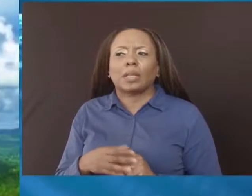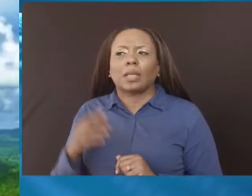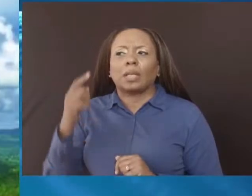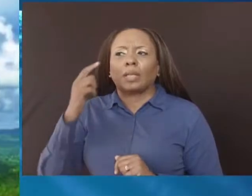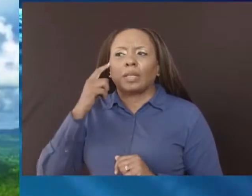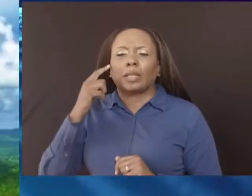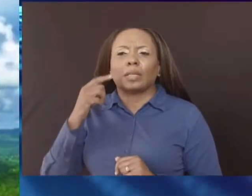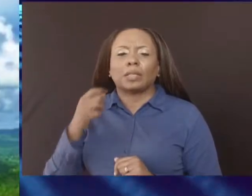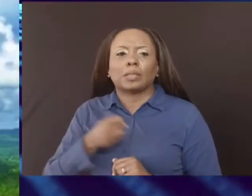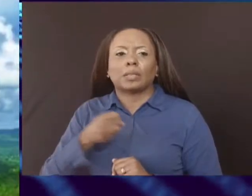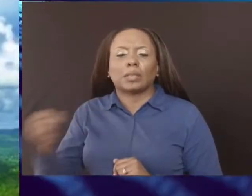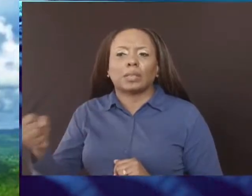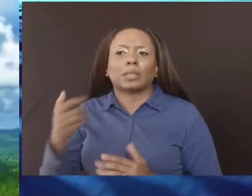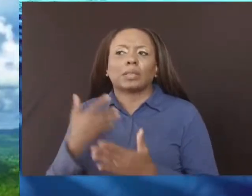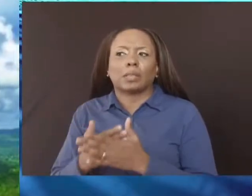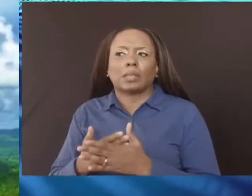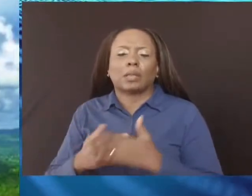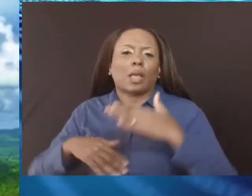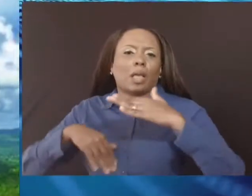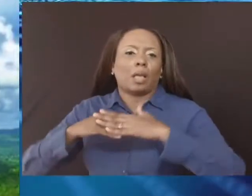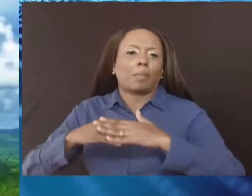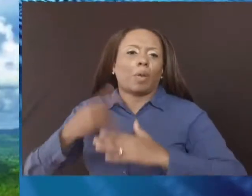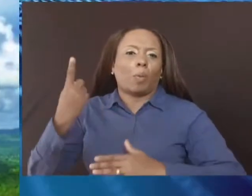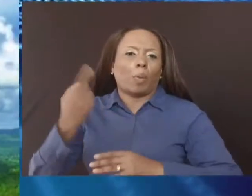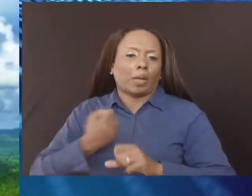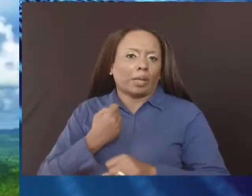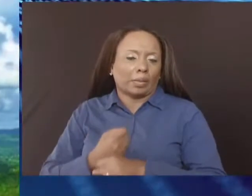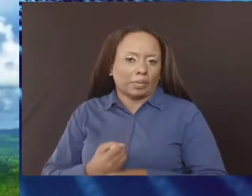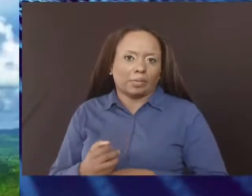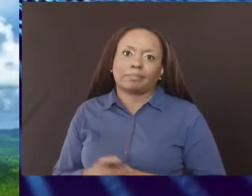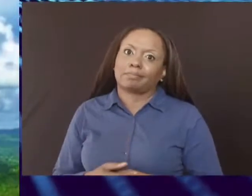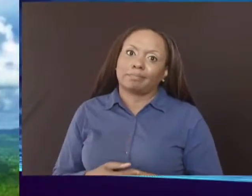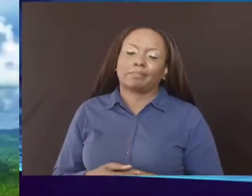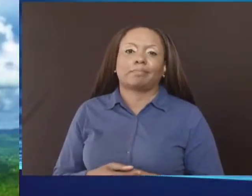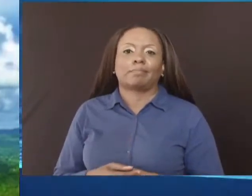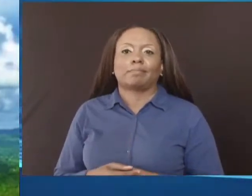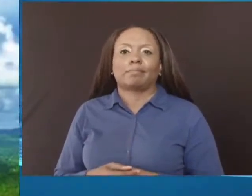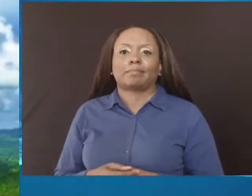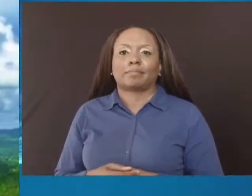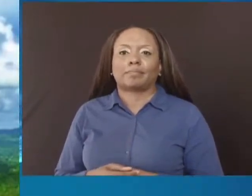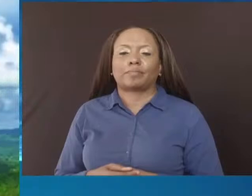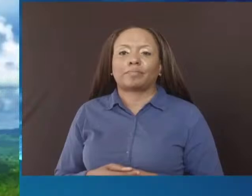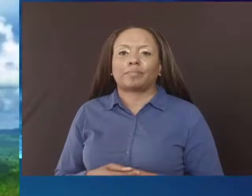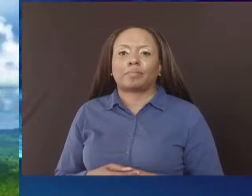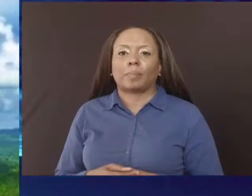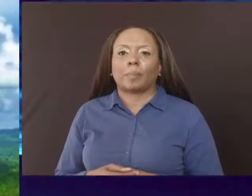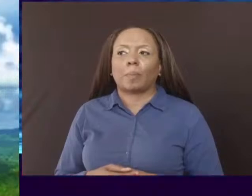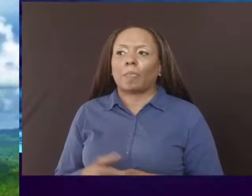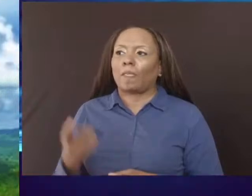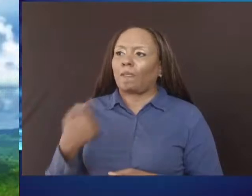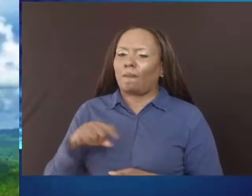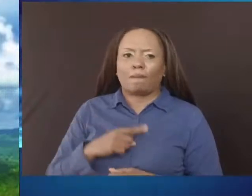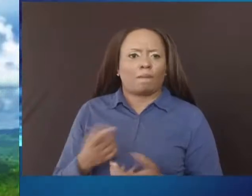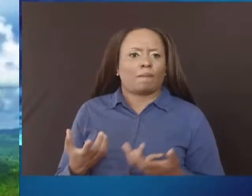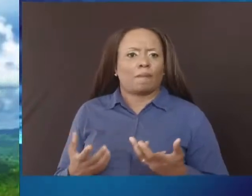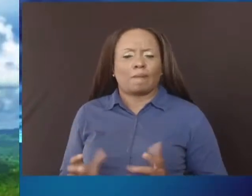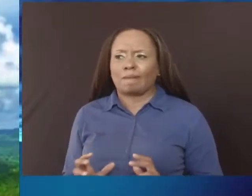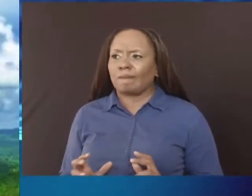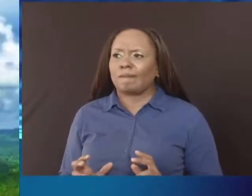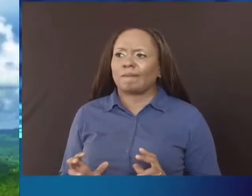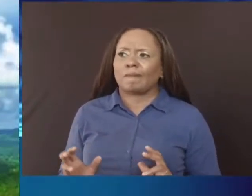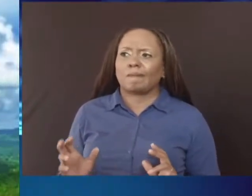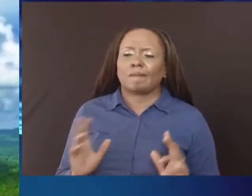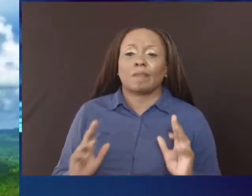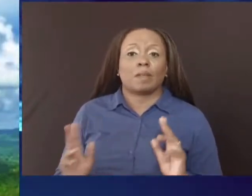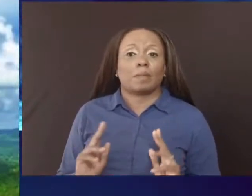year. So just so that you're aware, we don't want any person spending unnecessary money that they do not have. So